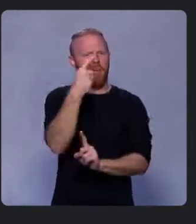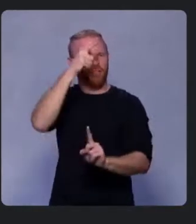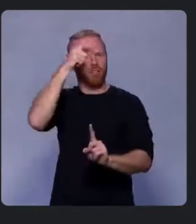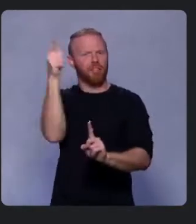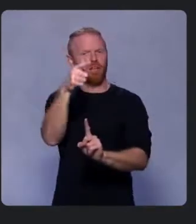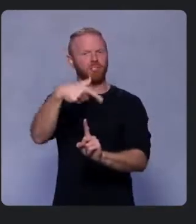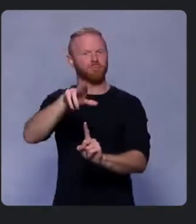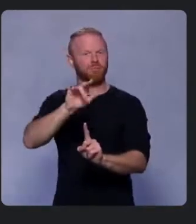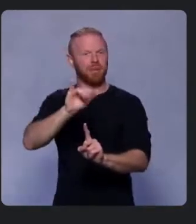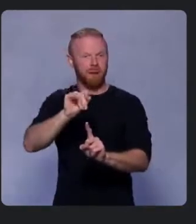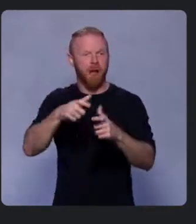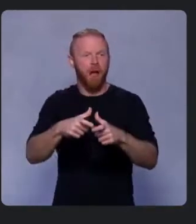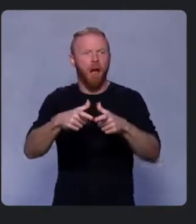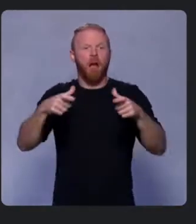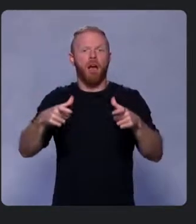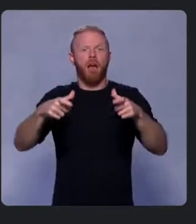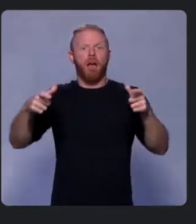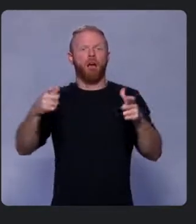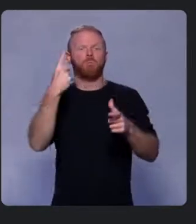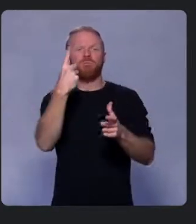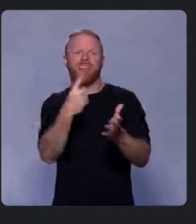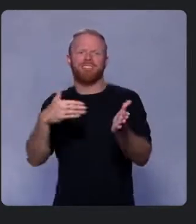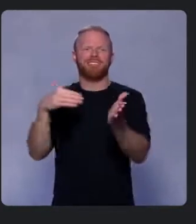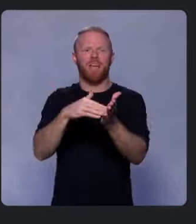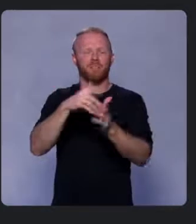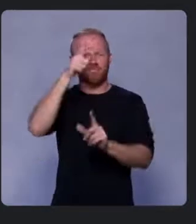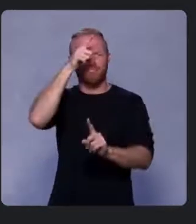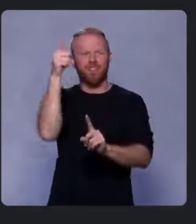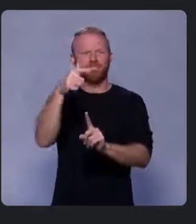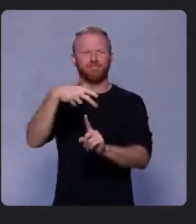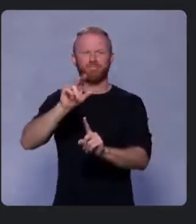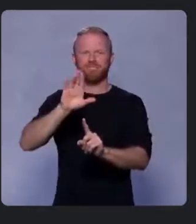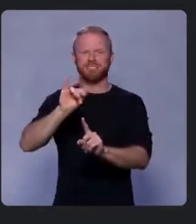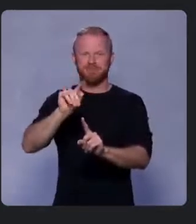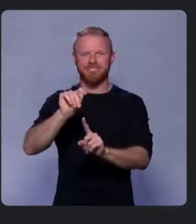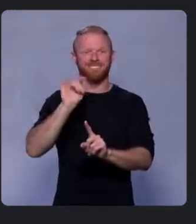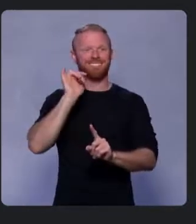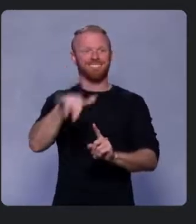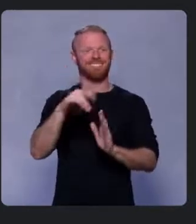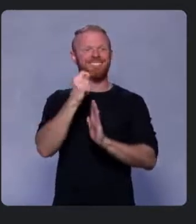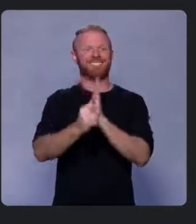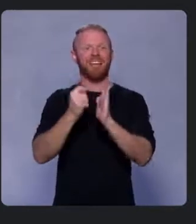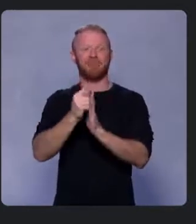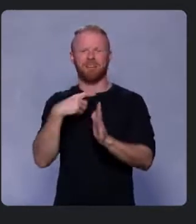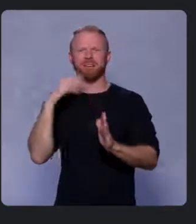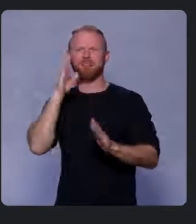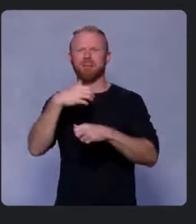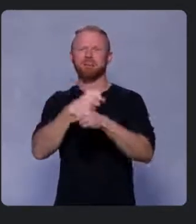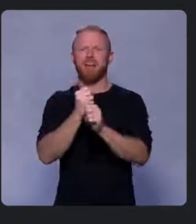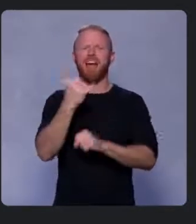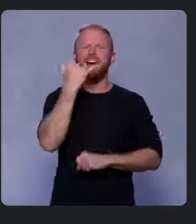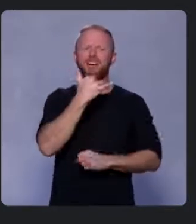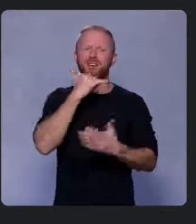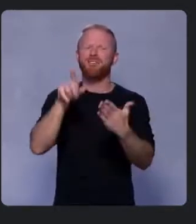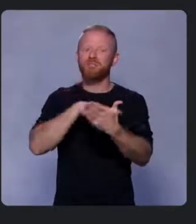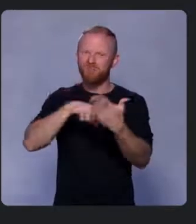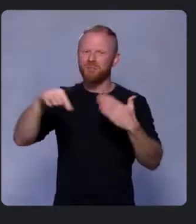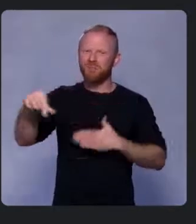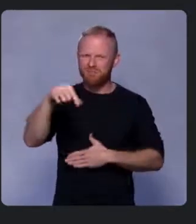scaling that up to 1,000 logical qubits, at which point we will have created an error-corrected quantum